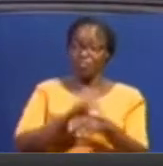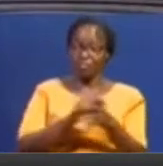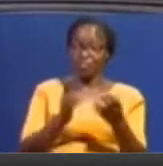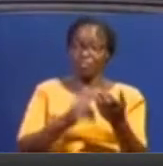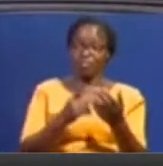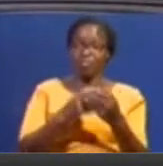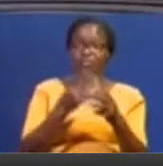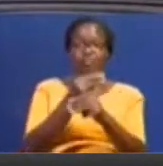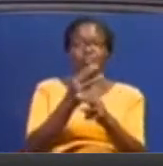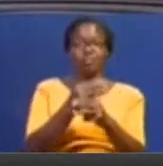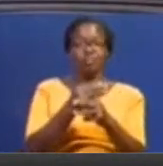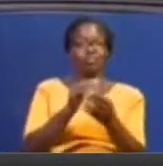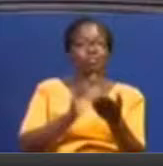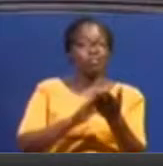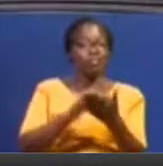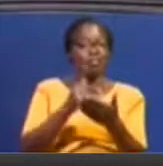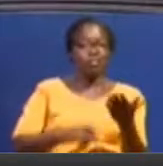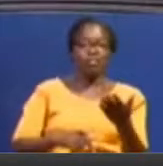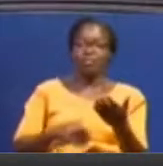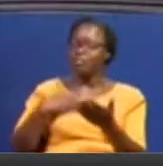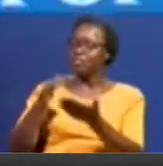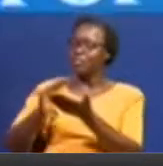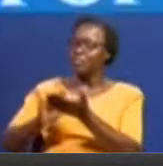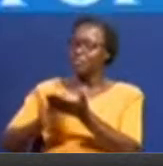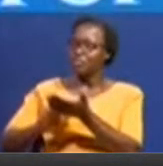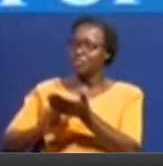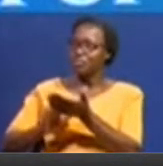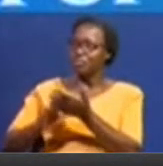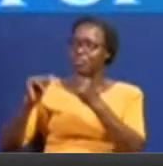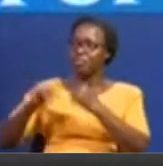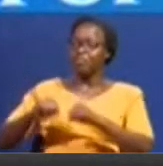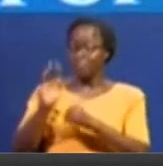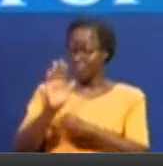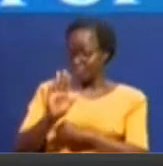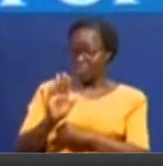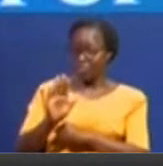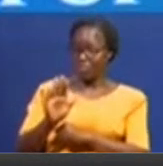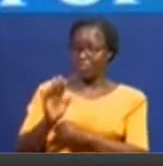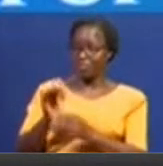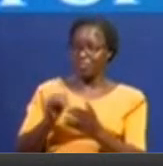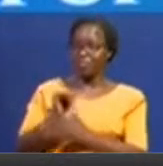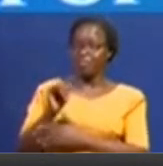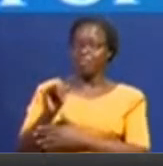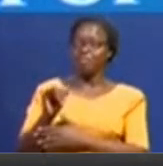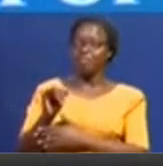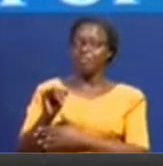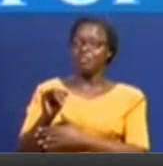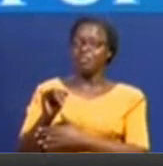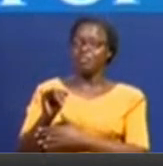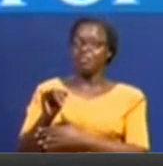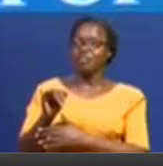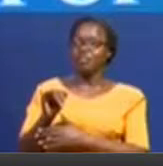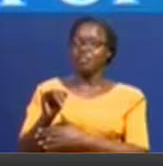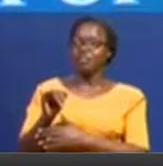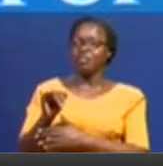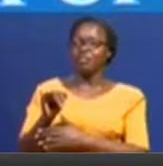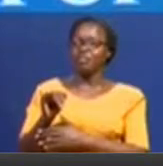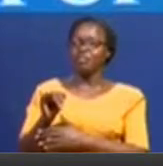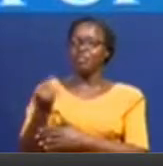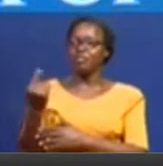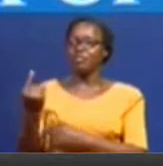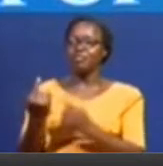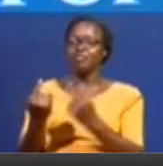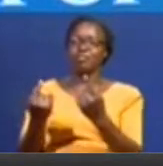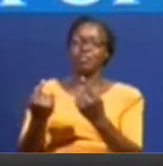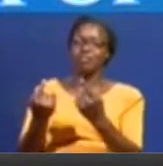would be your comment? My comment on that, actually, I agree with you. It is mathematics. It's 1 + 1 is equal to 2. It